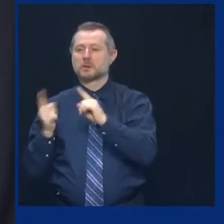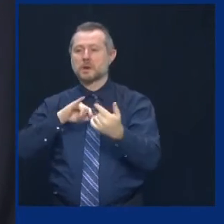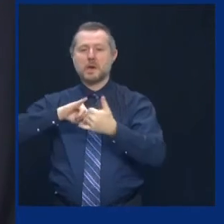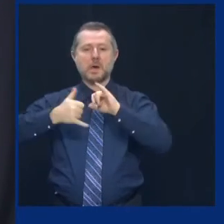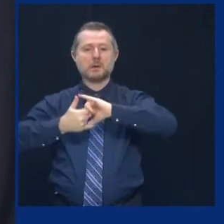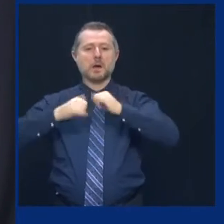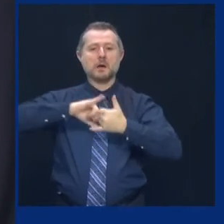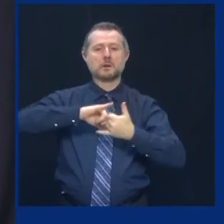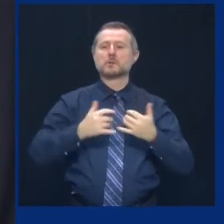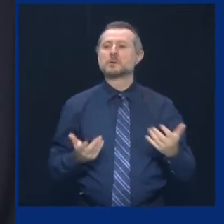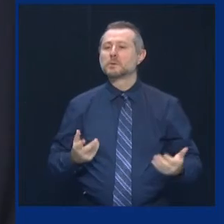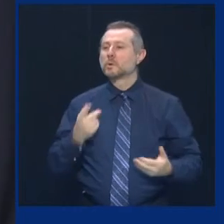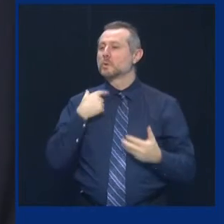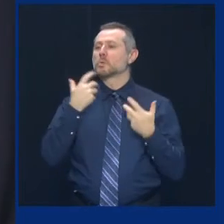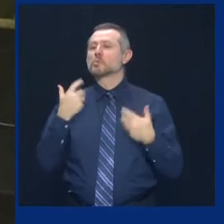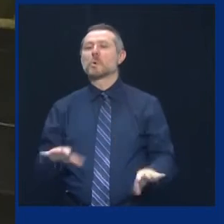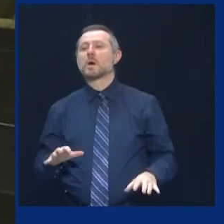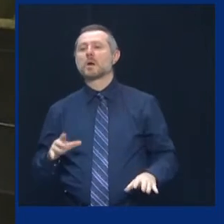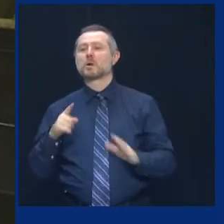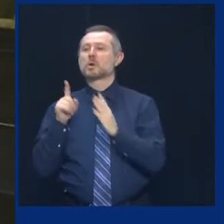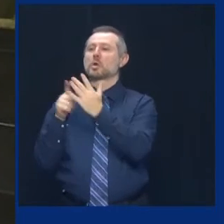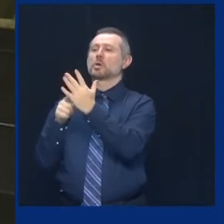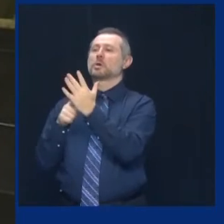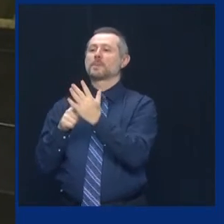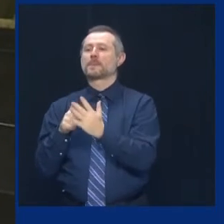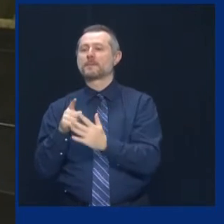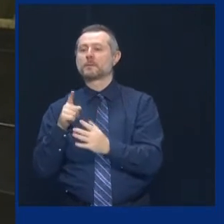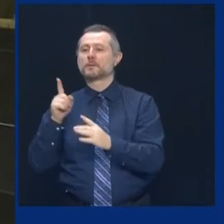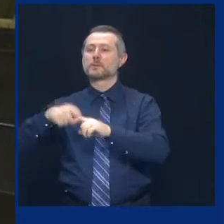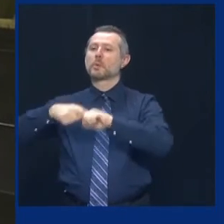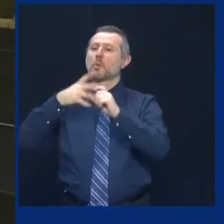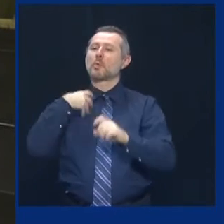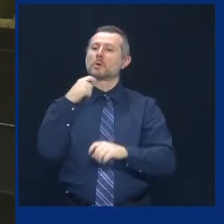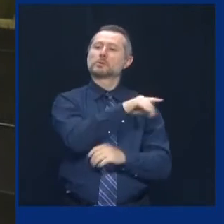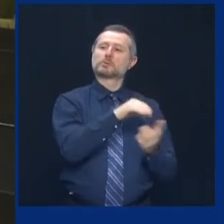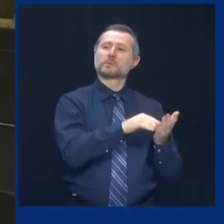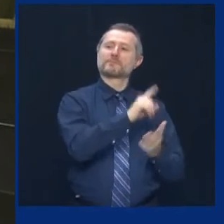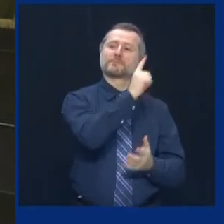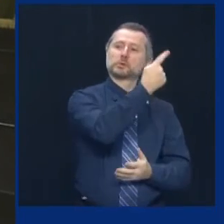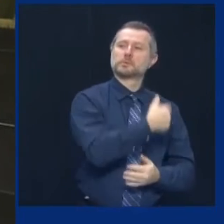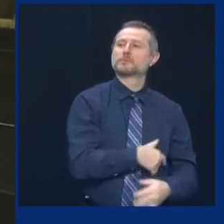to an essential worker. One more question, please.